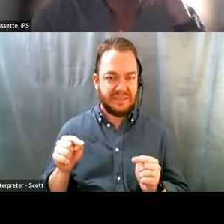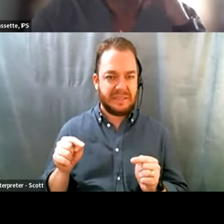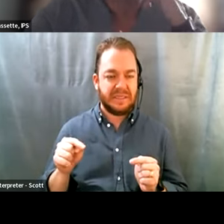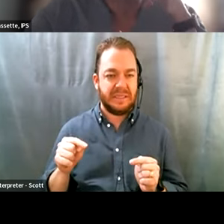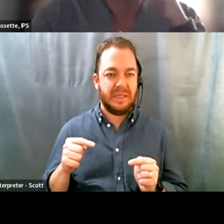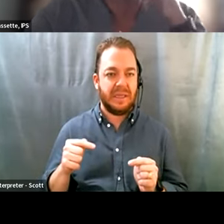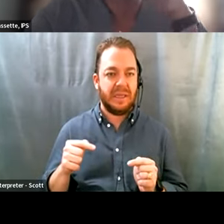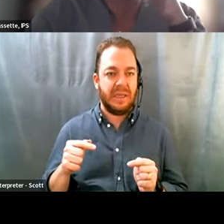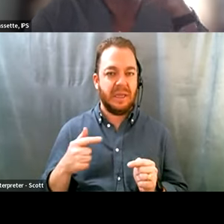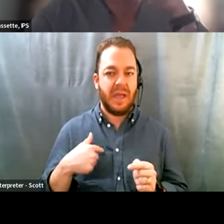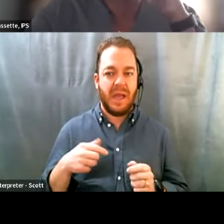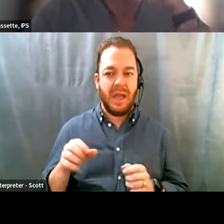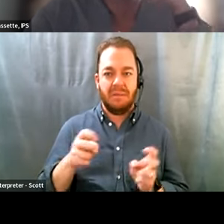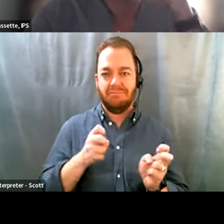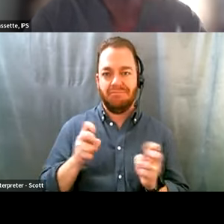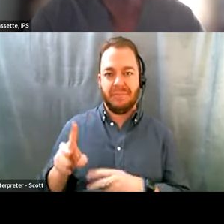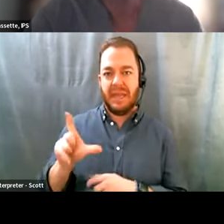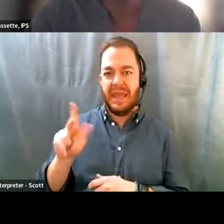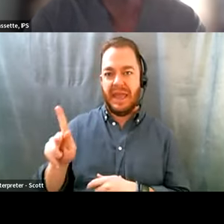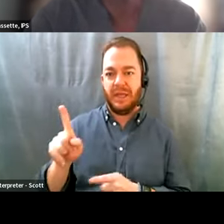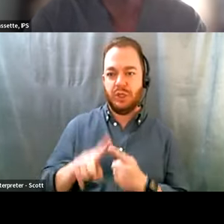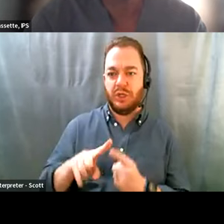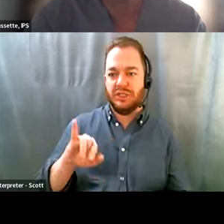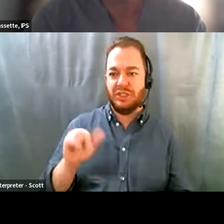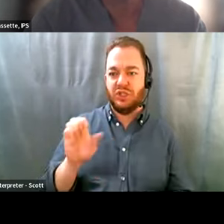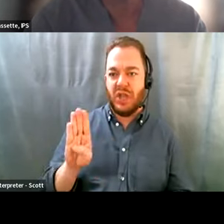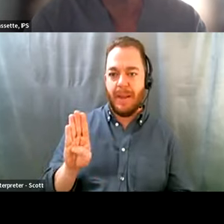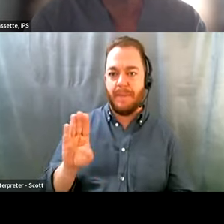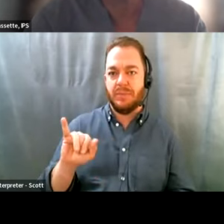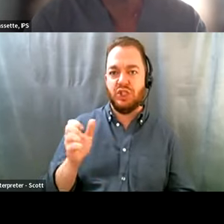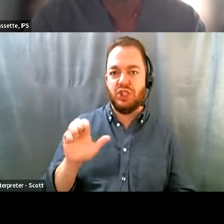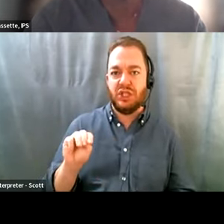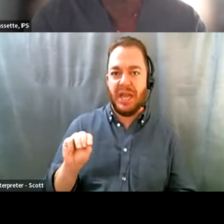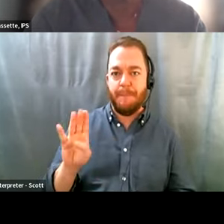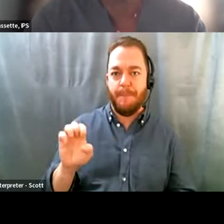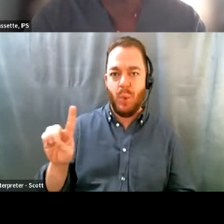the link to the Jamboard in the chat.